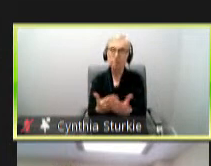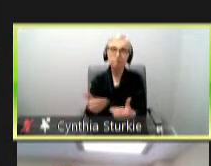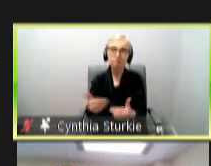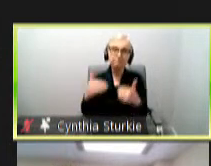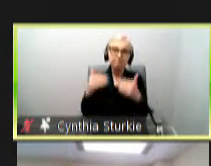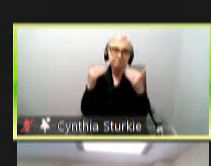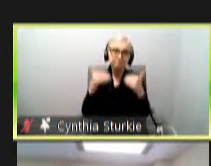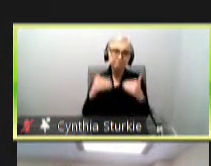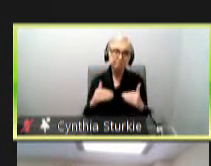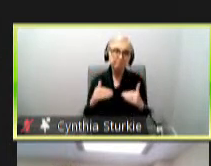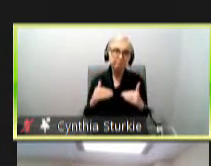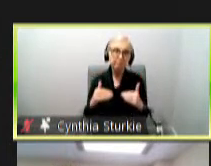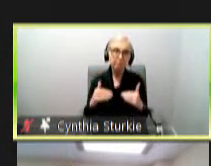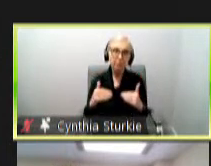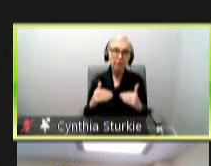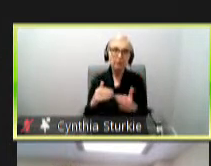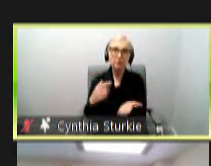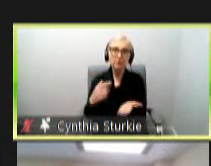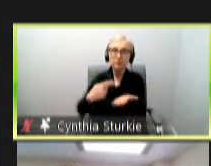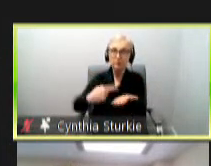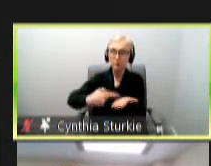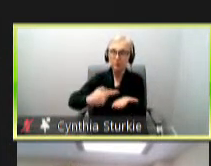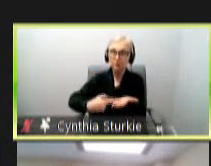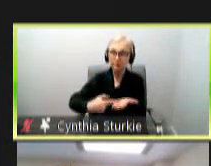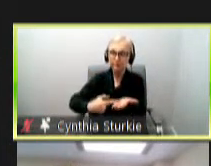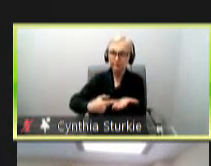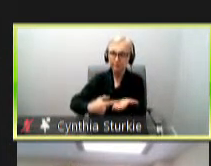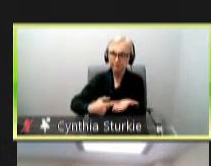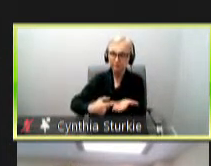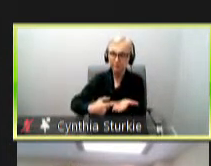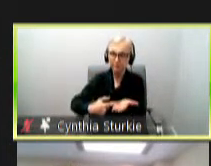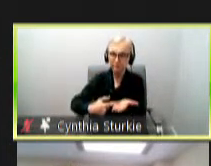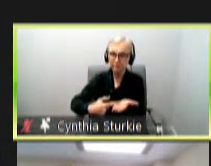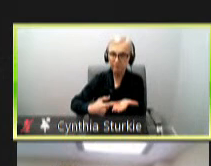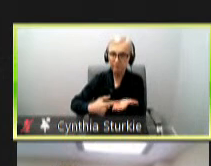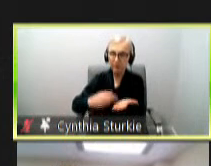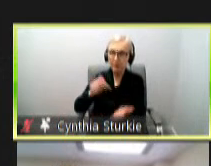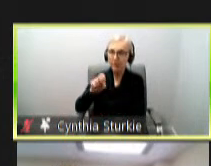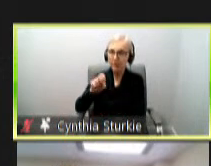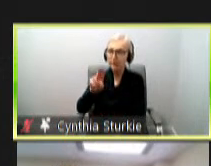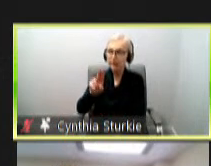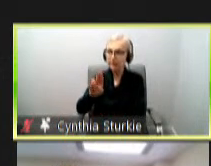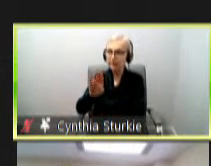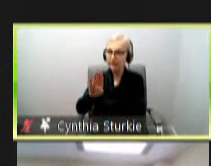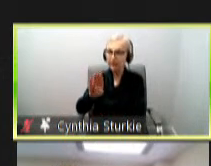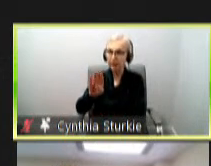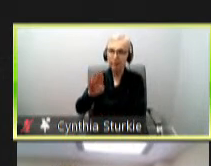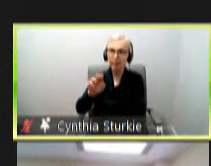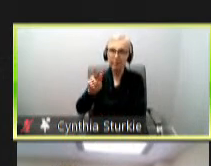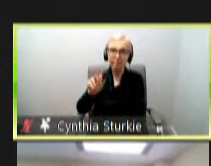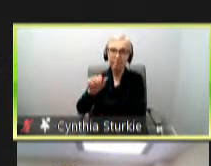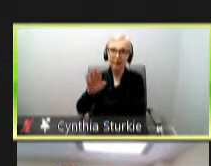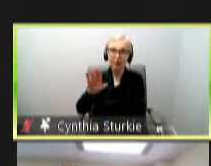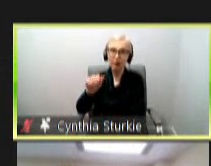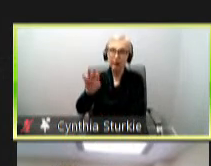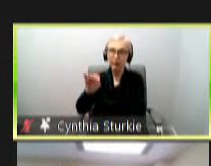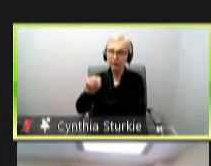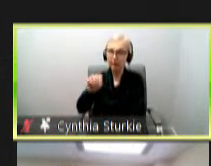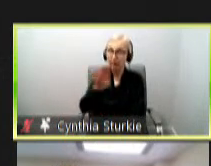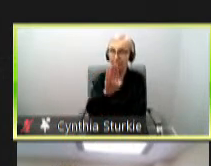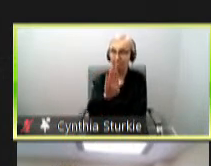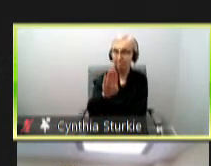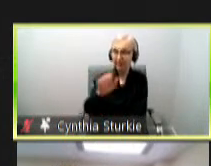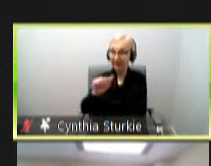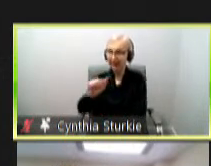please. I wanted to talk a little bit about the subvariant of Omicron that is known as BA.2. So